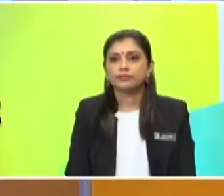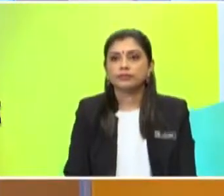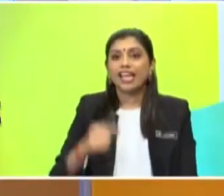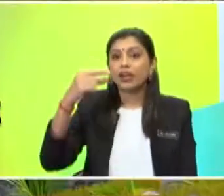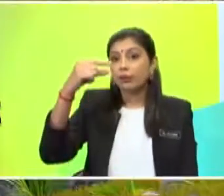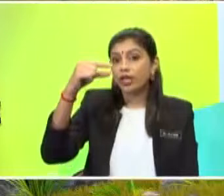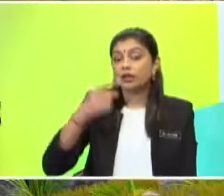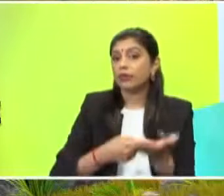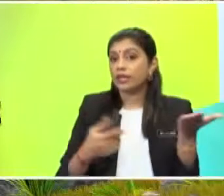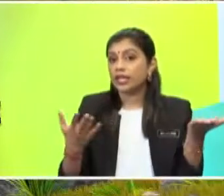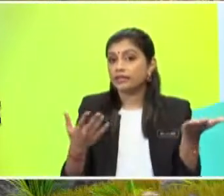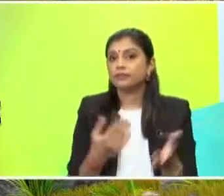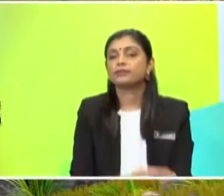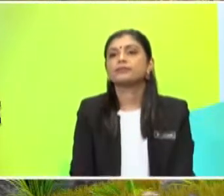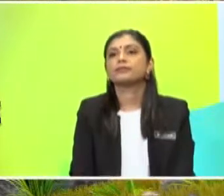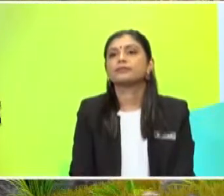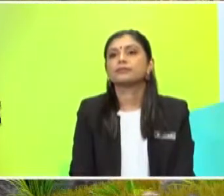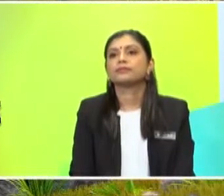Anyone?